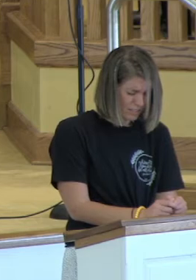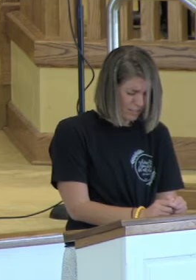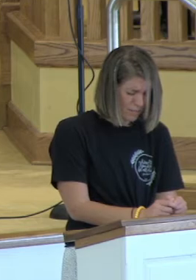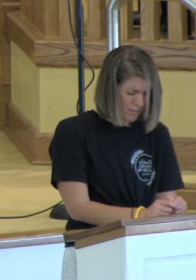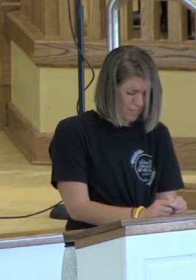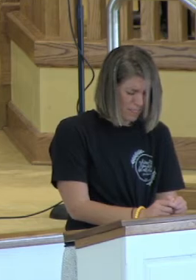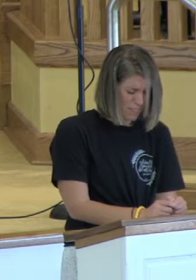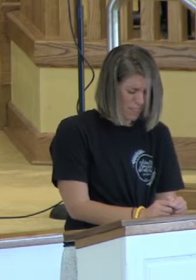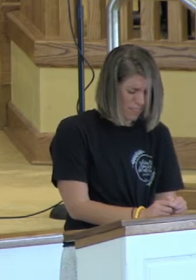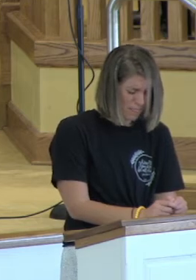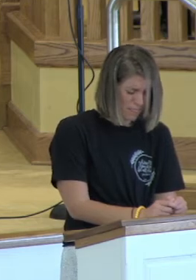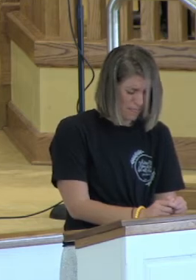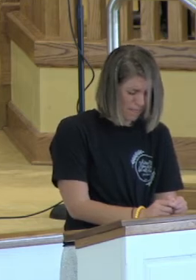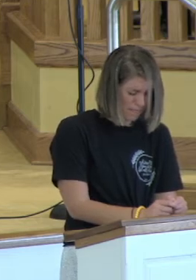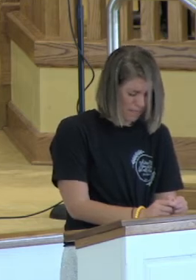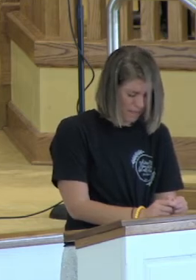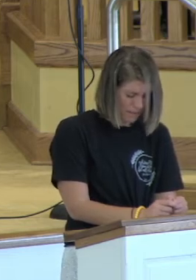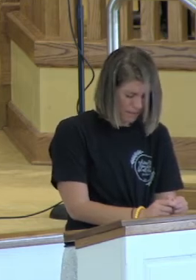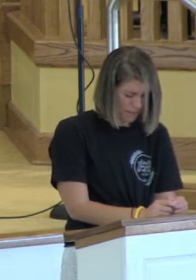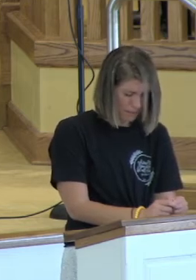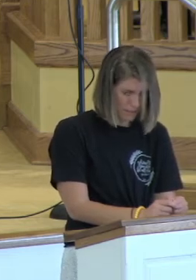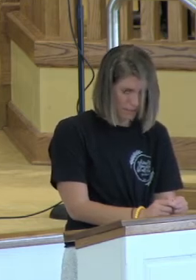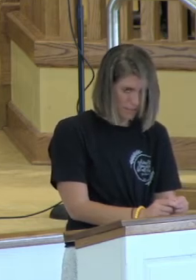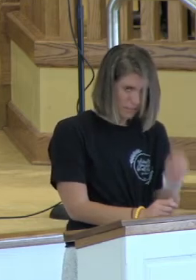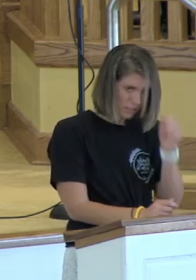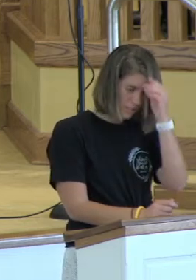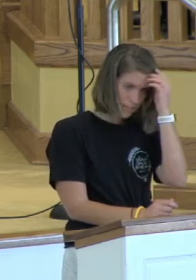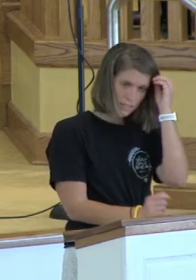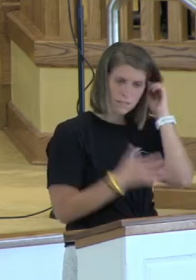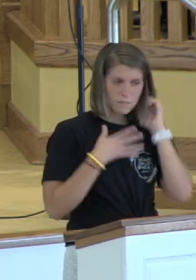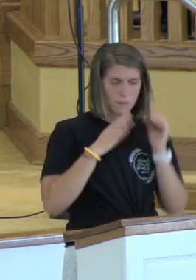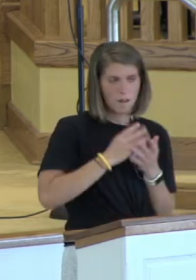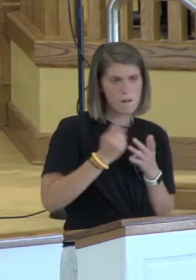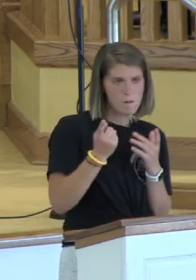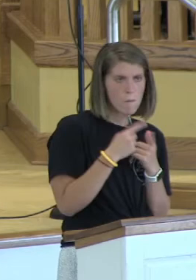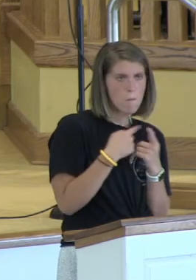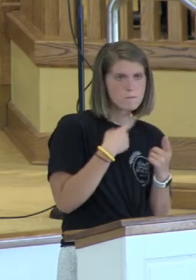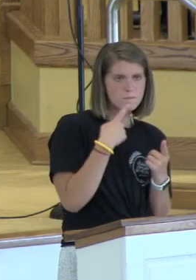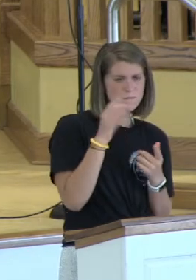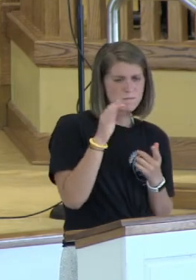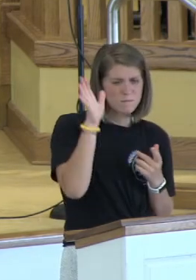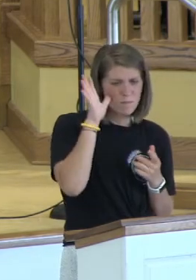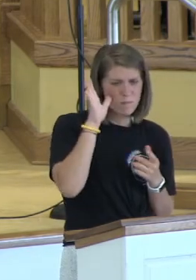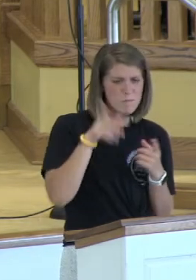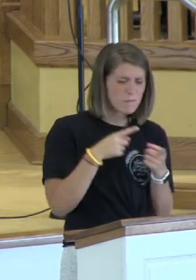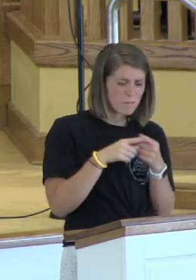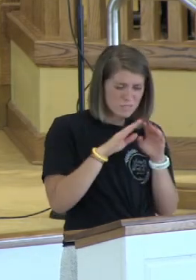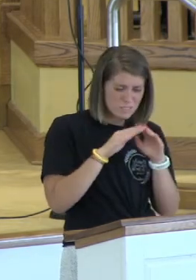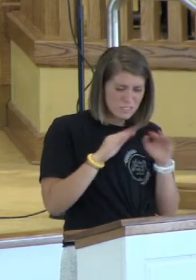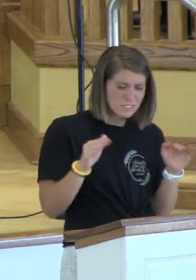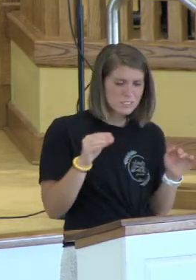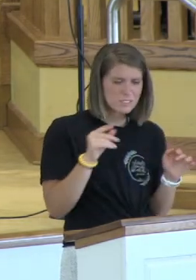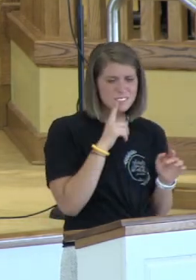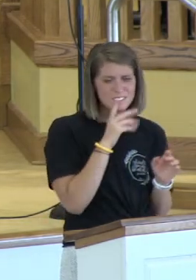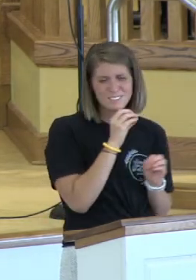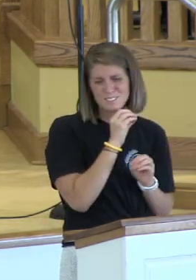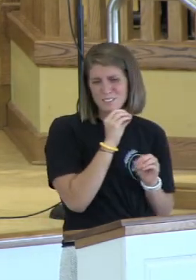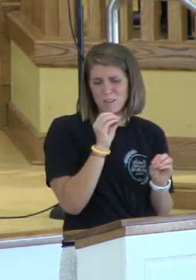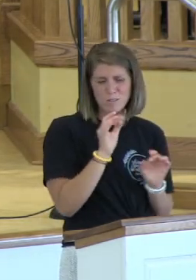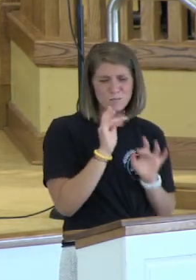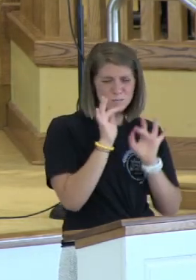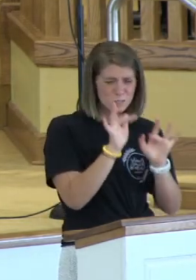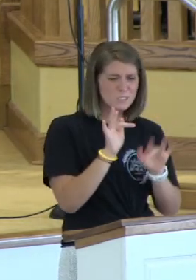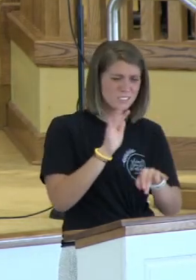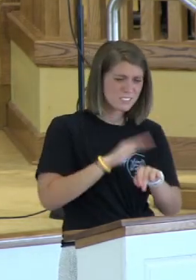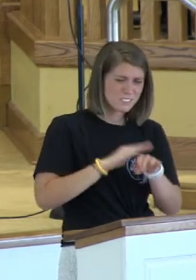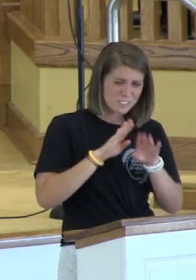Your bad eyes are closed. My daughter even came up to me and said, Daddy, what about the children? And unfortunately, there's no mercy on the children of Christians in